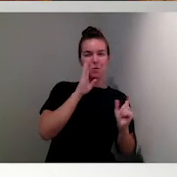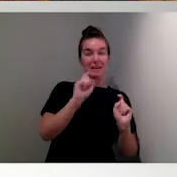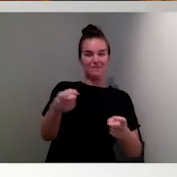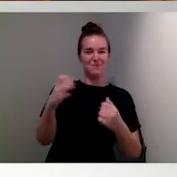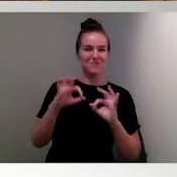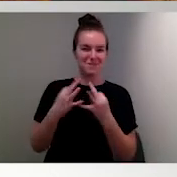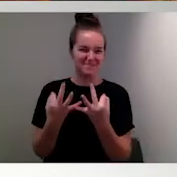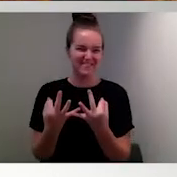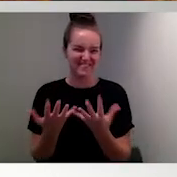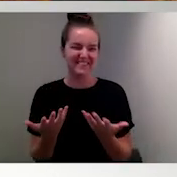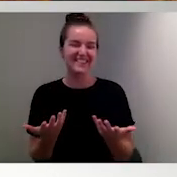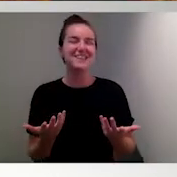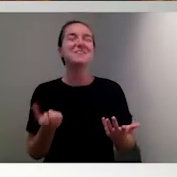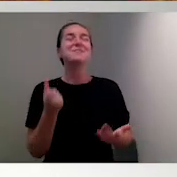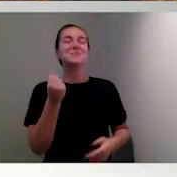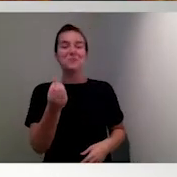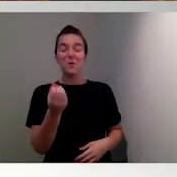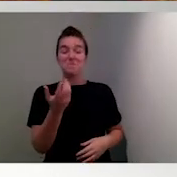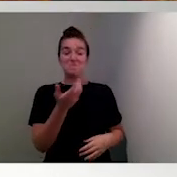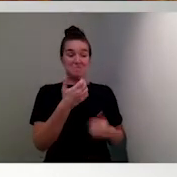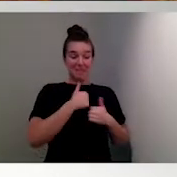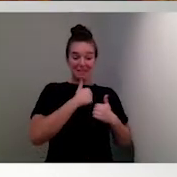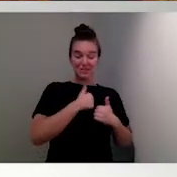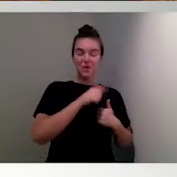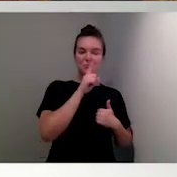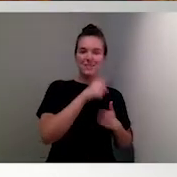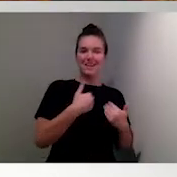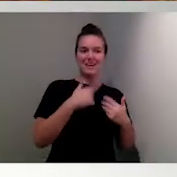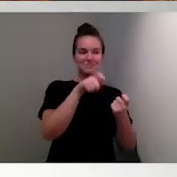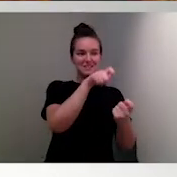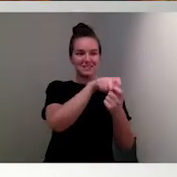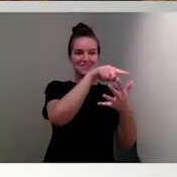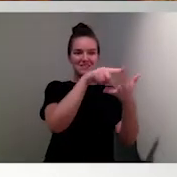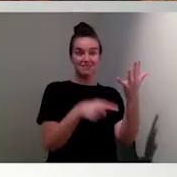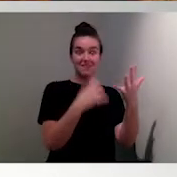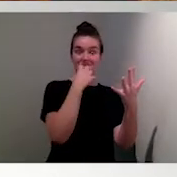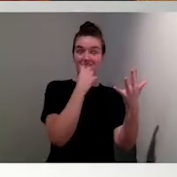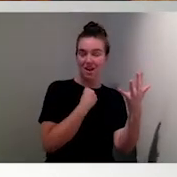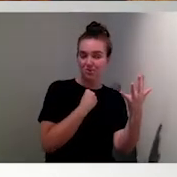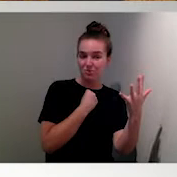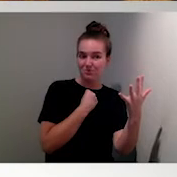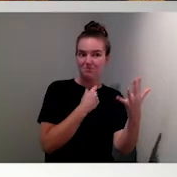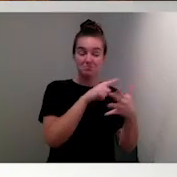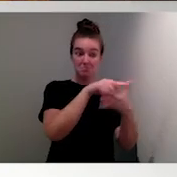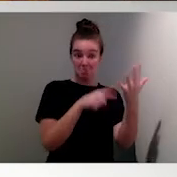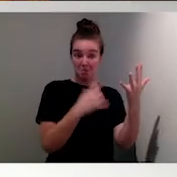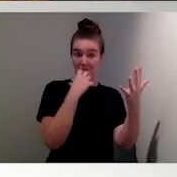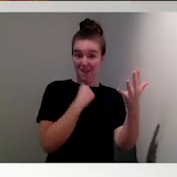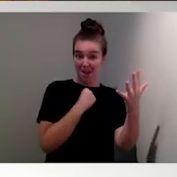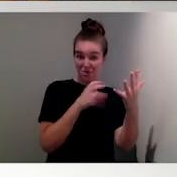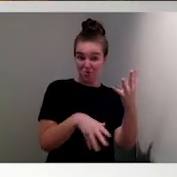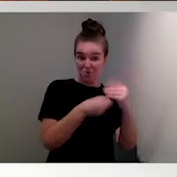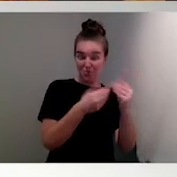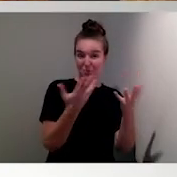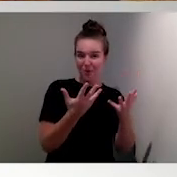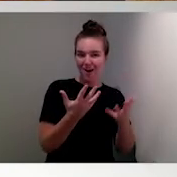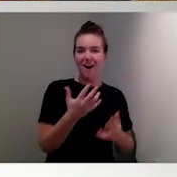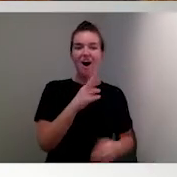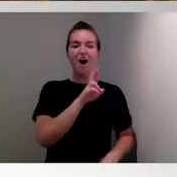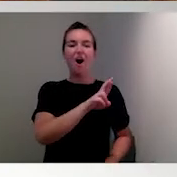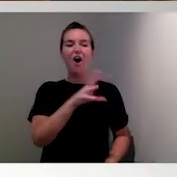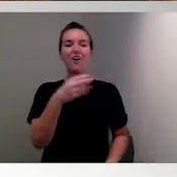they don't value. And the military values R&R time. The military